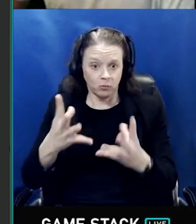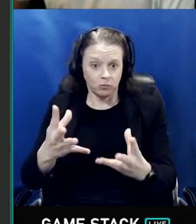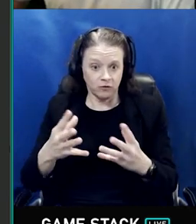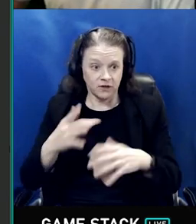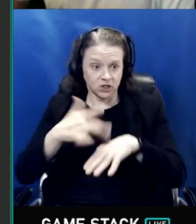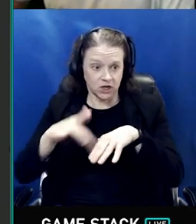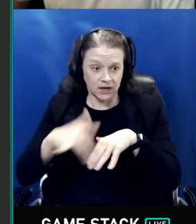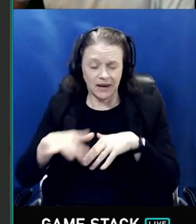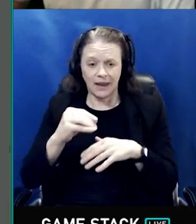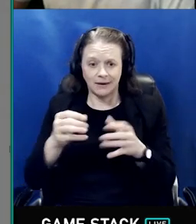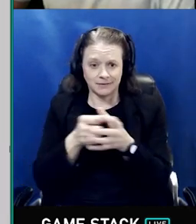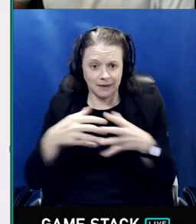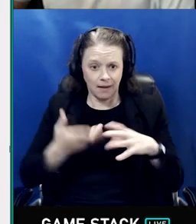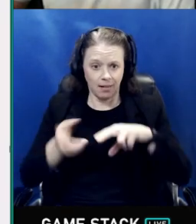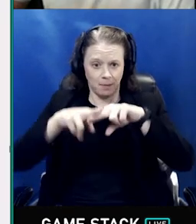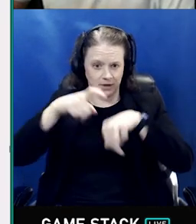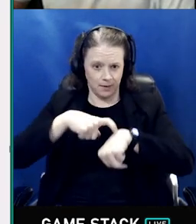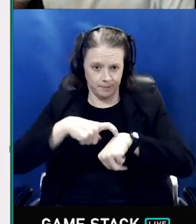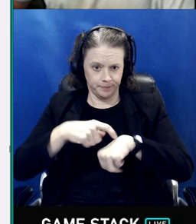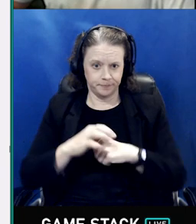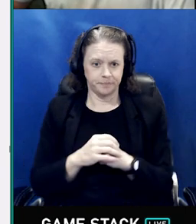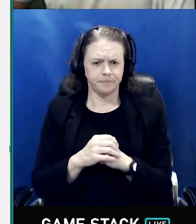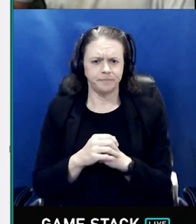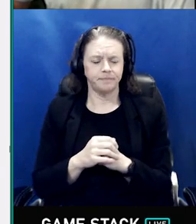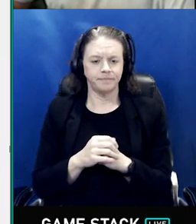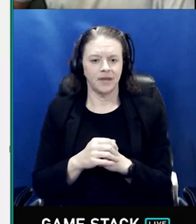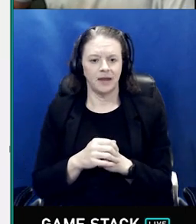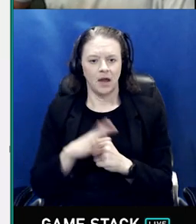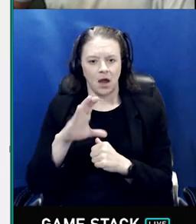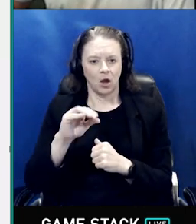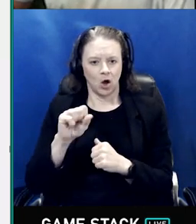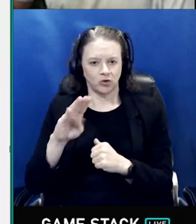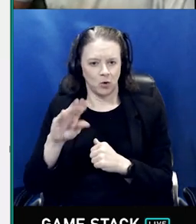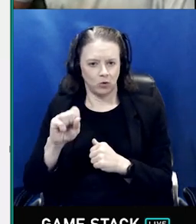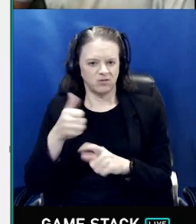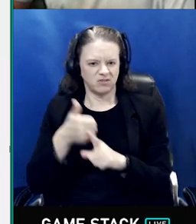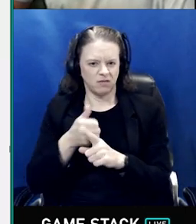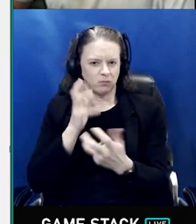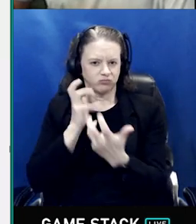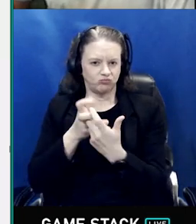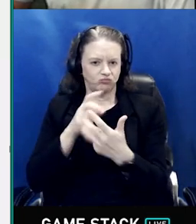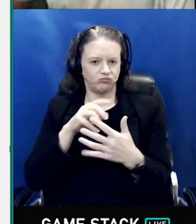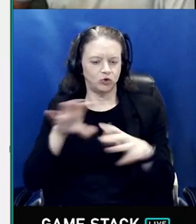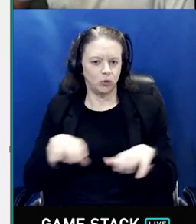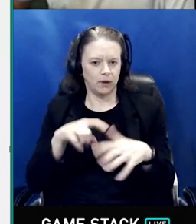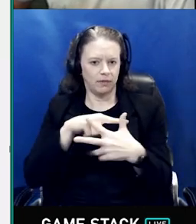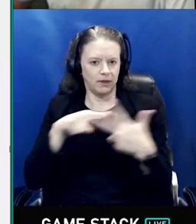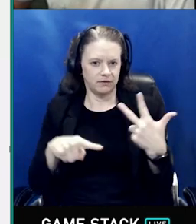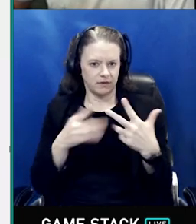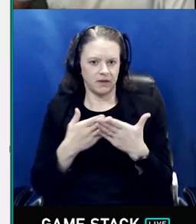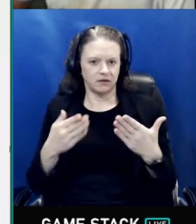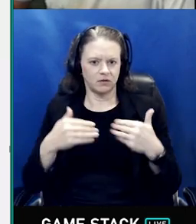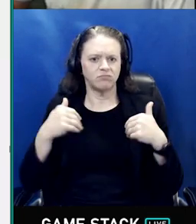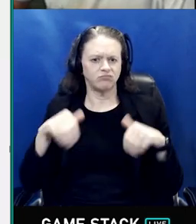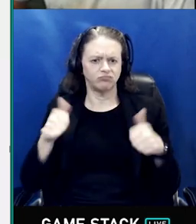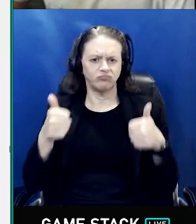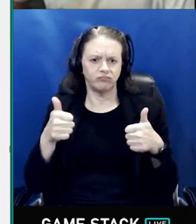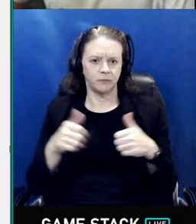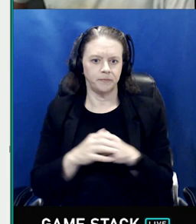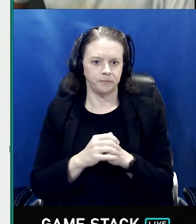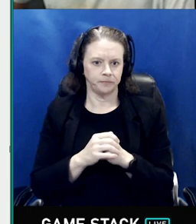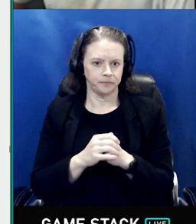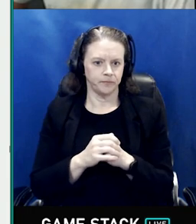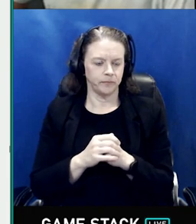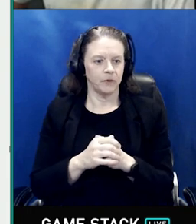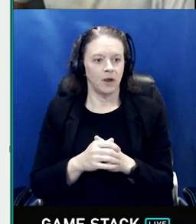suited to help with these. As I noted a few slides before, as you add capacity to Cosmos DB, we add